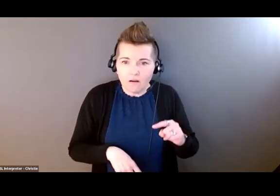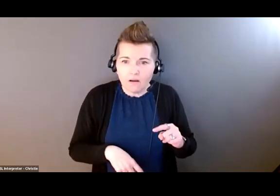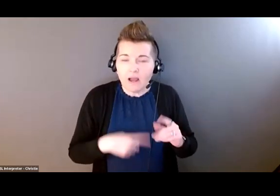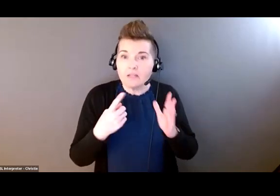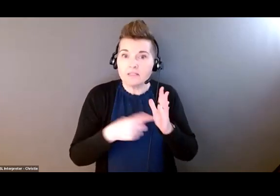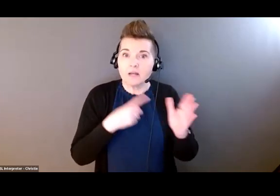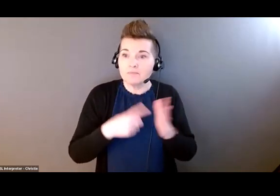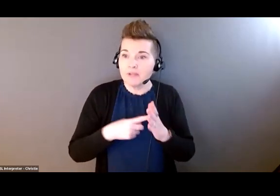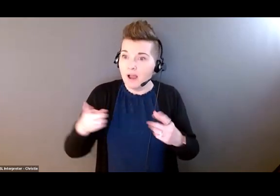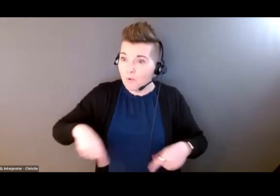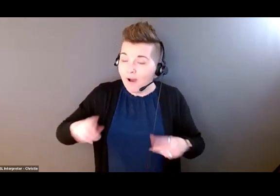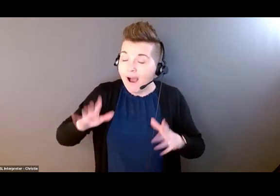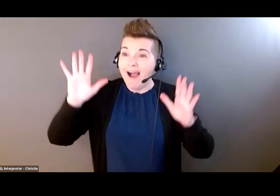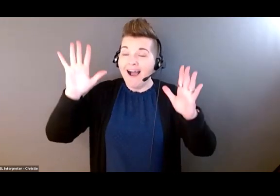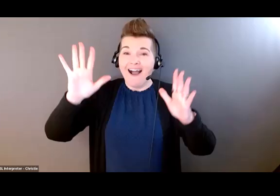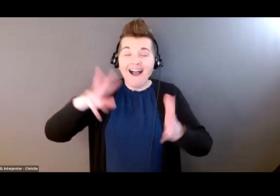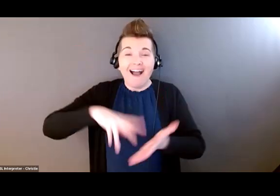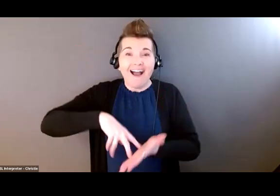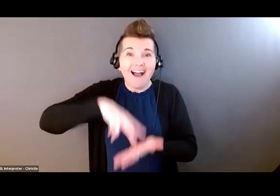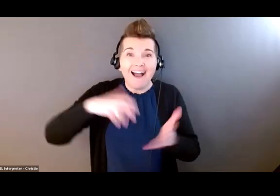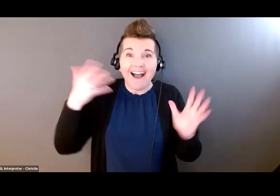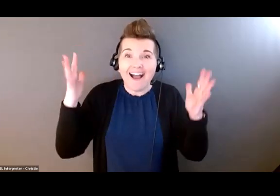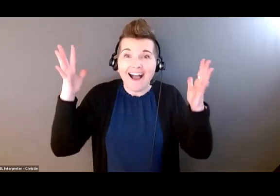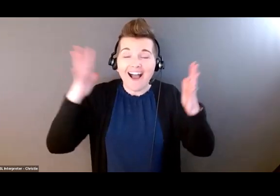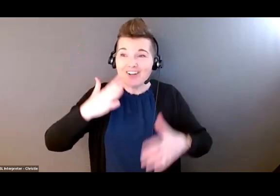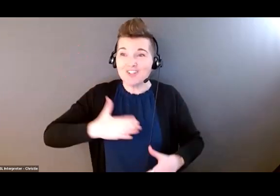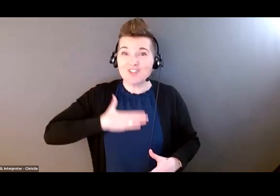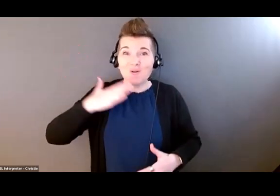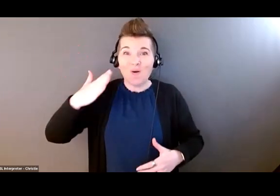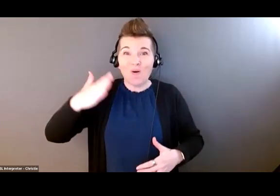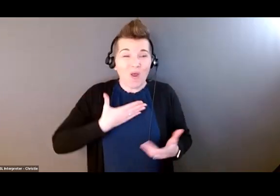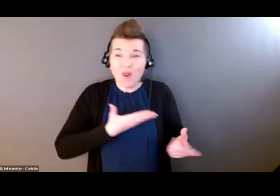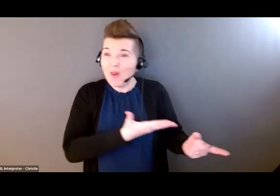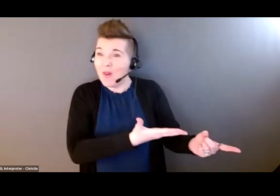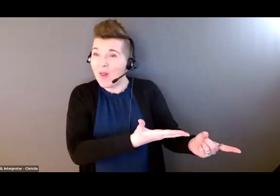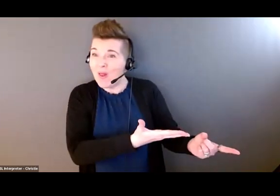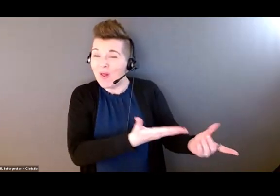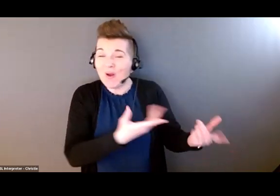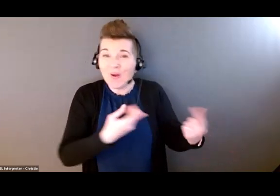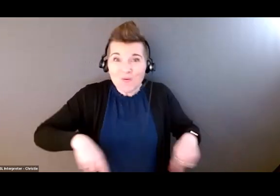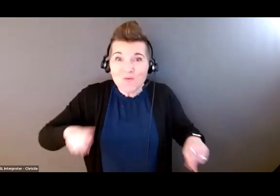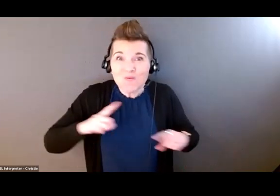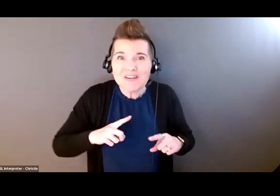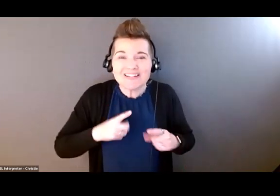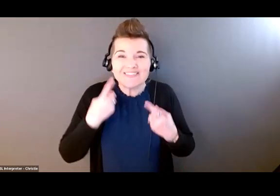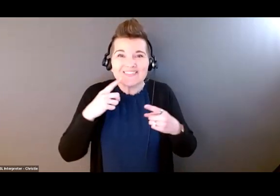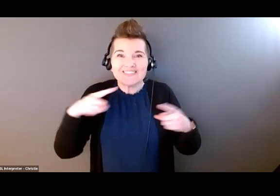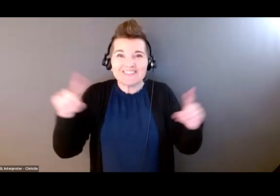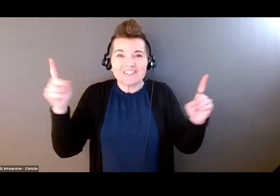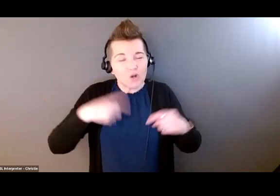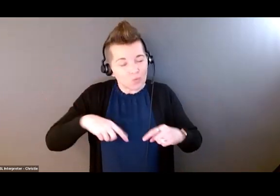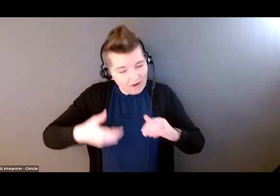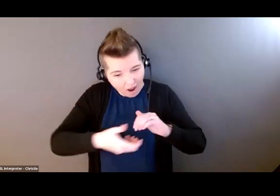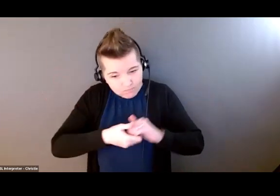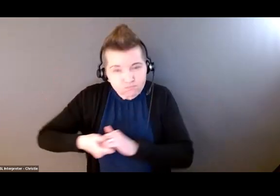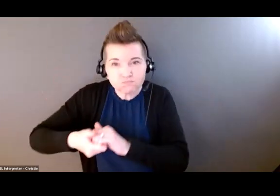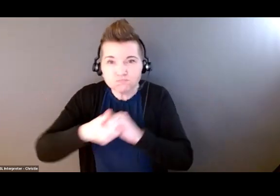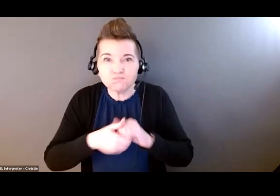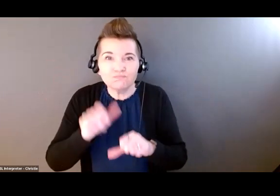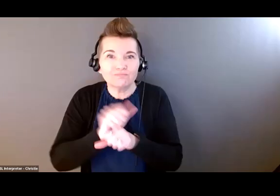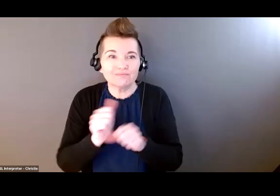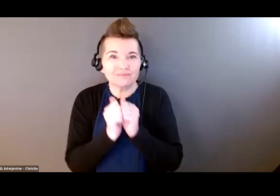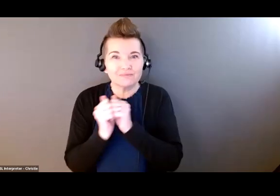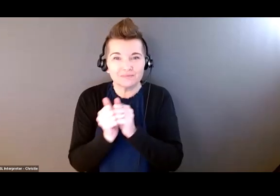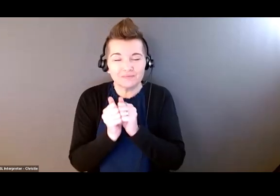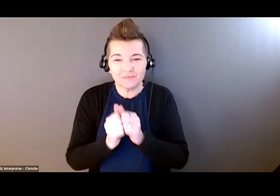overwhelming, sometimes suffocating. At other times, the risk for moments of joy, of being able to stand back and say that we